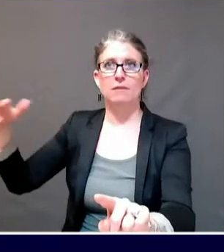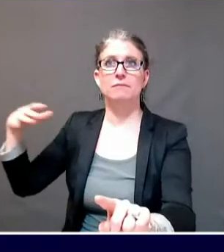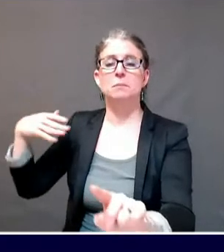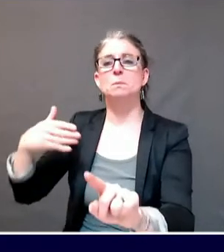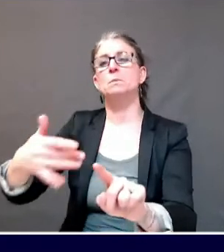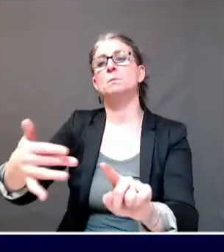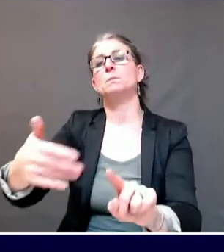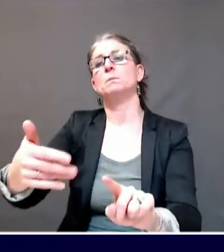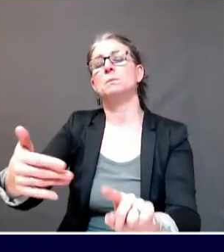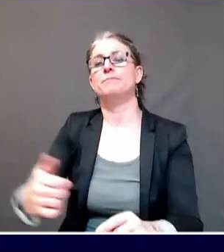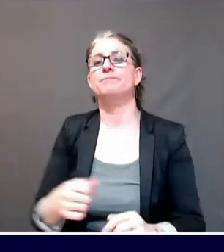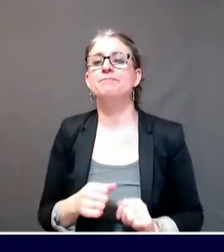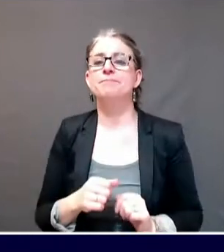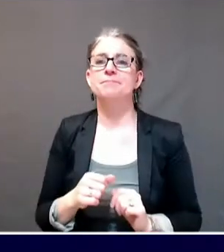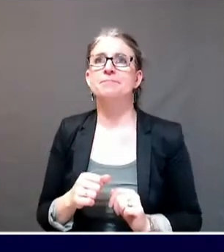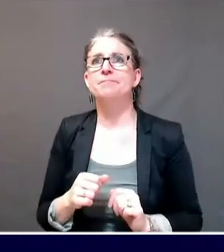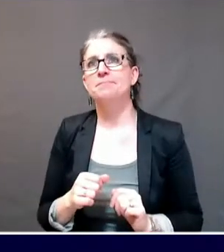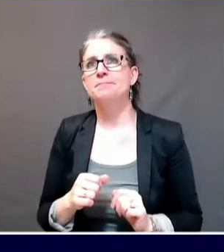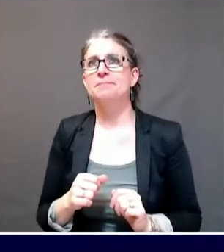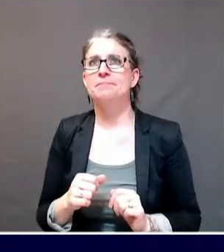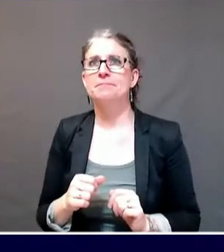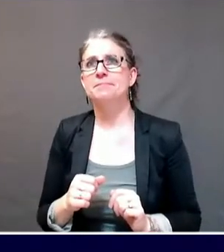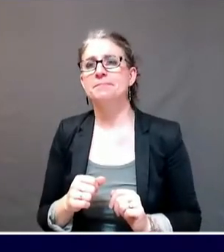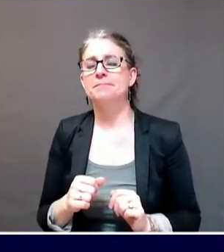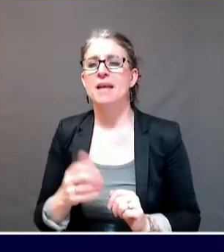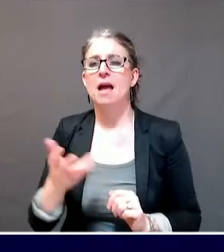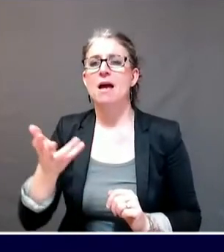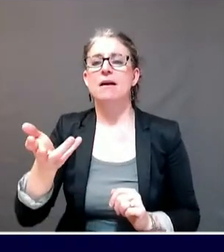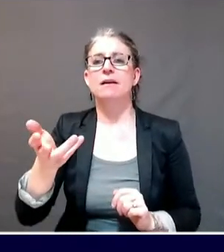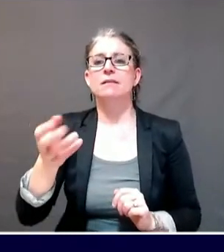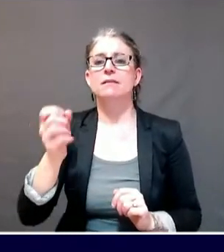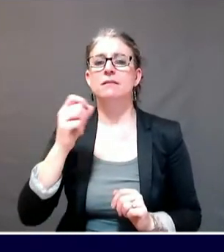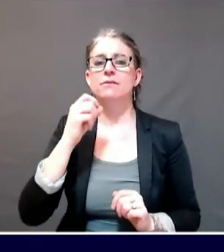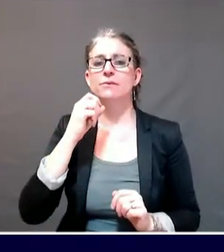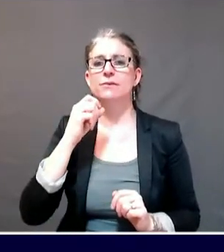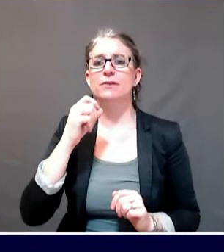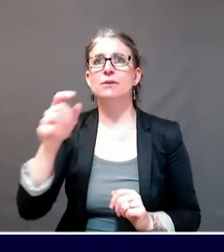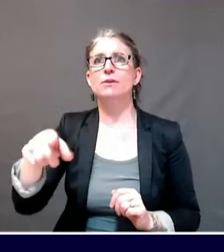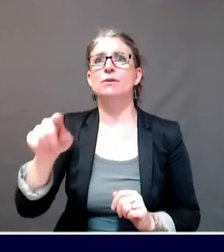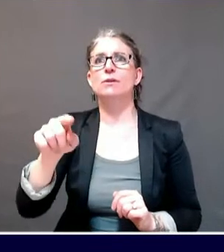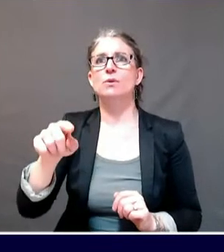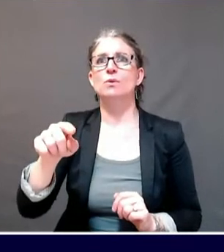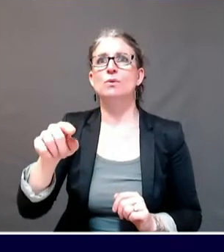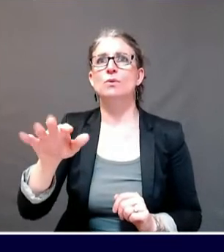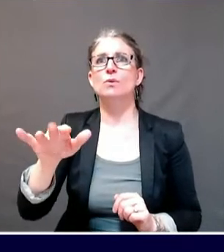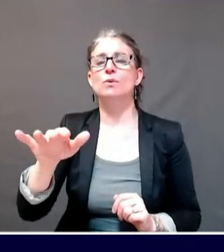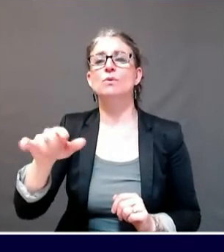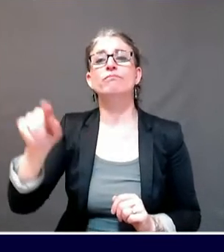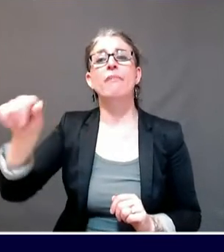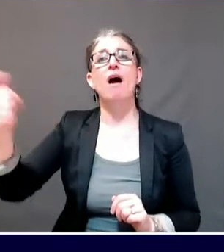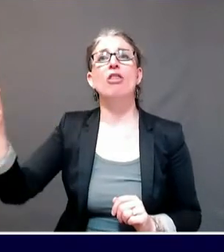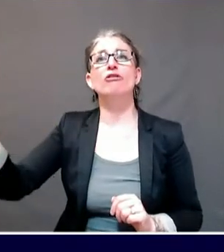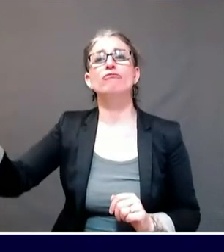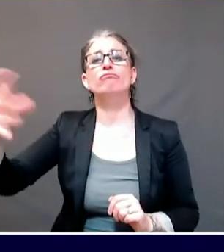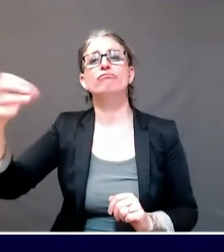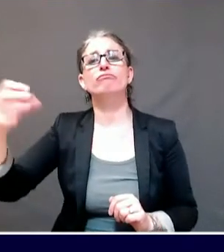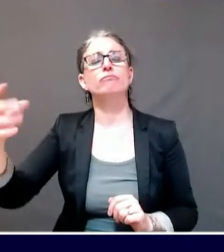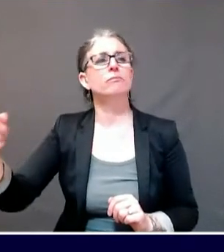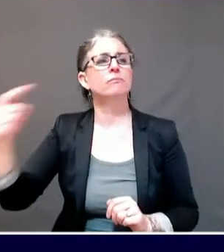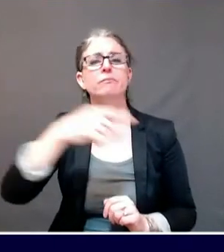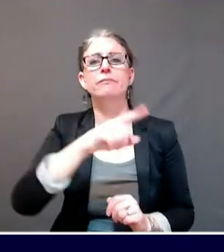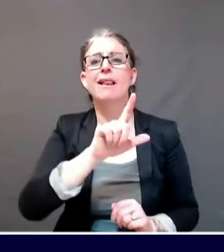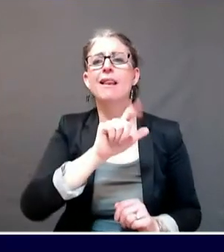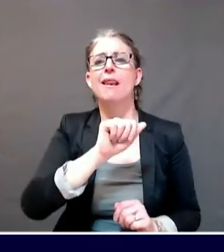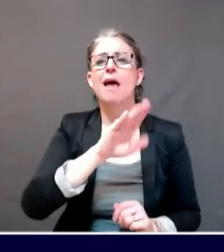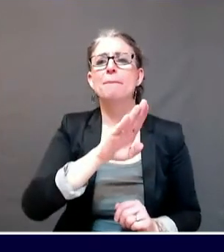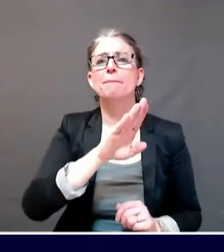still effect of lagging reports coming in from labs that might have reduced numbers, or do you think we're all caught